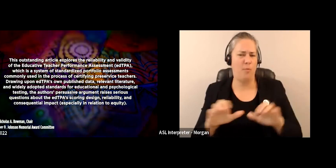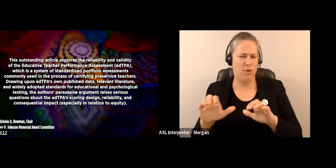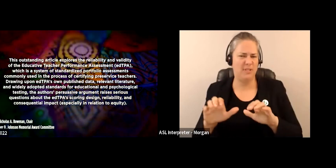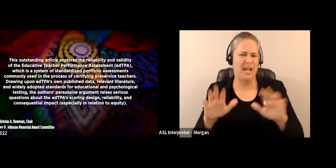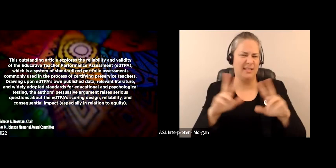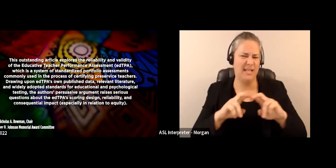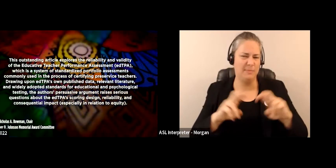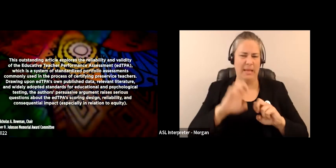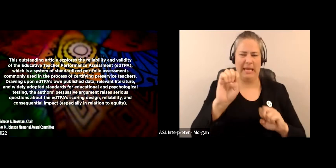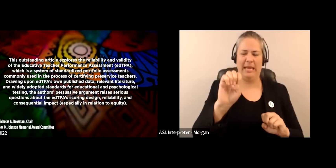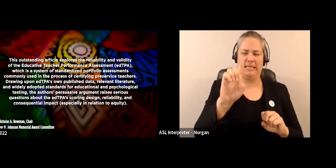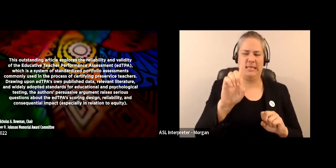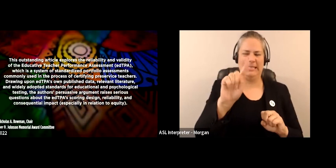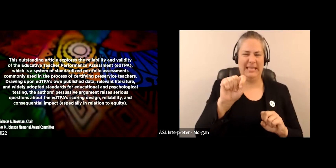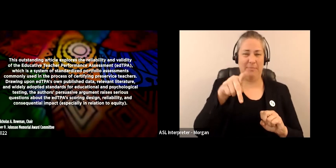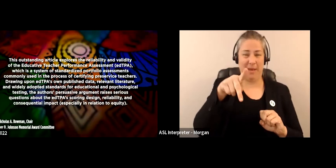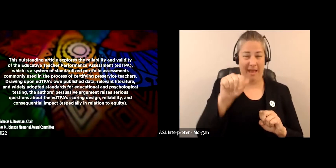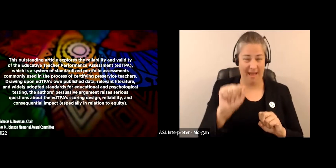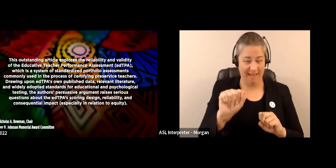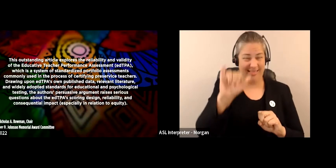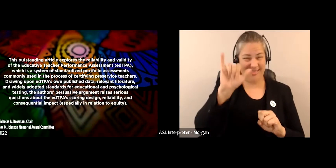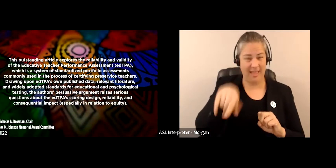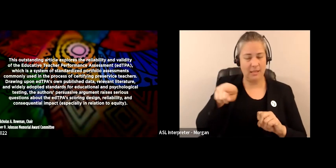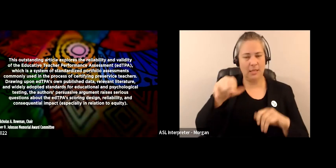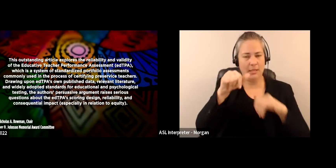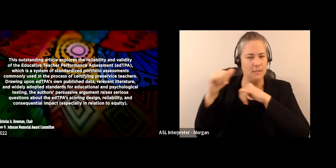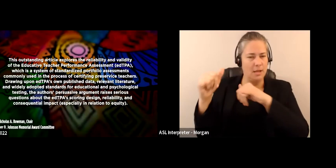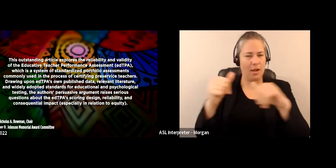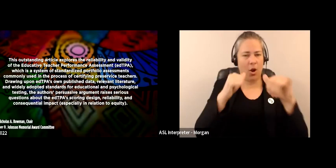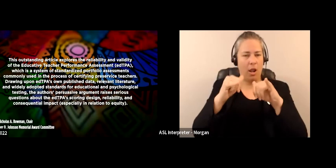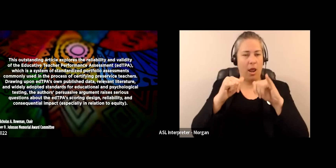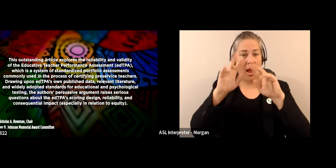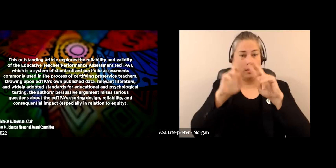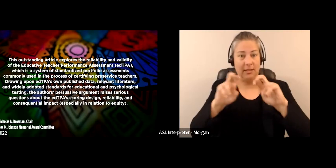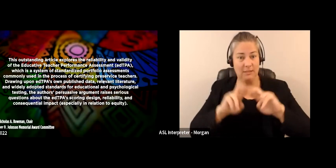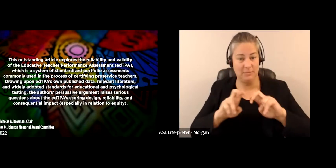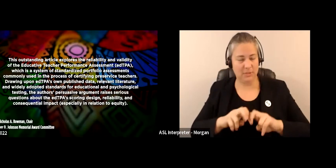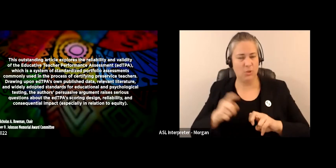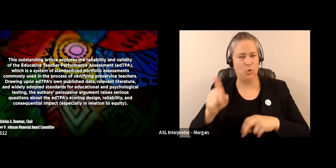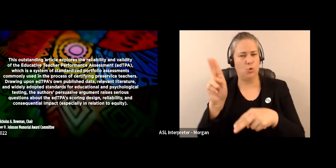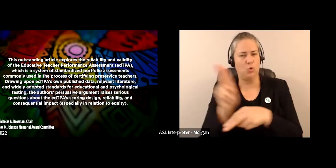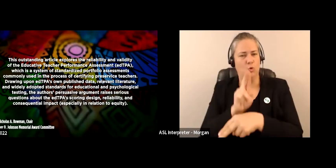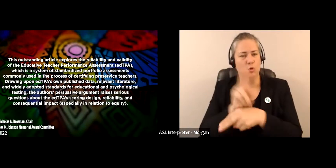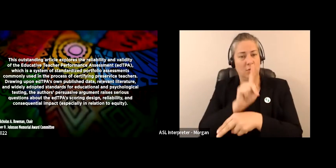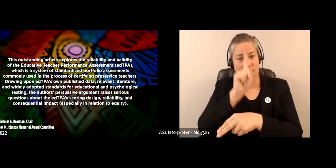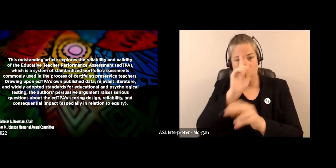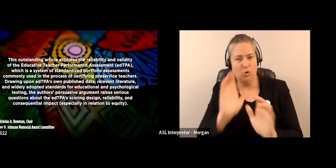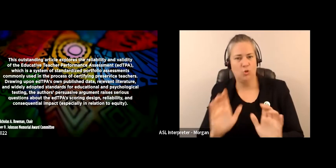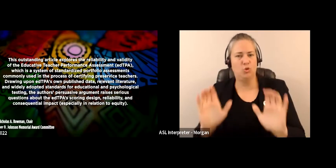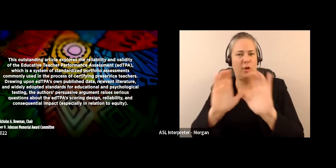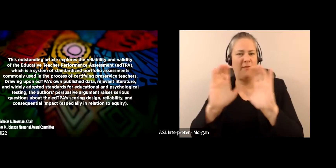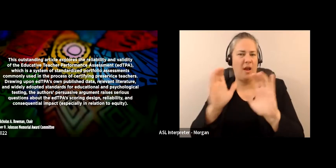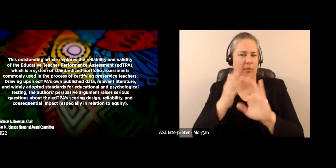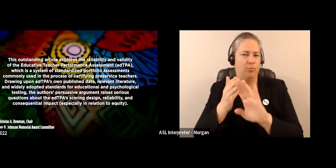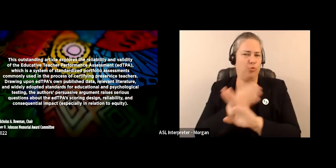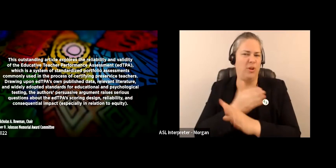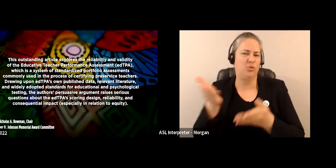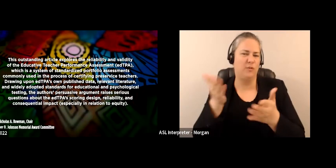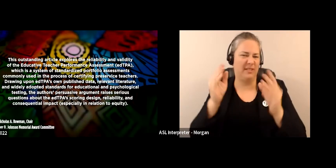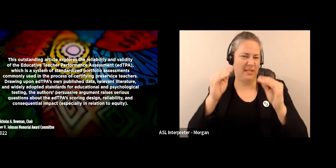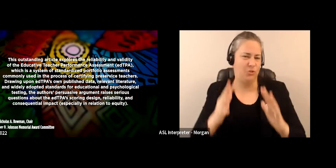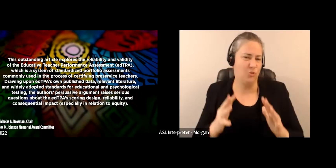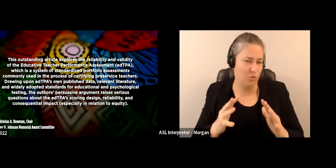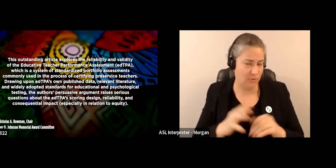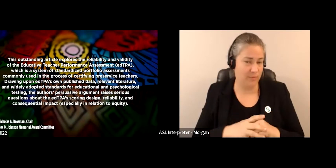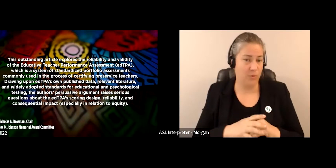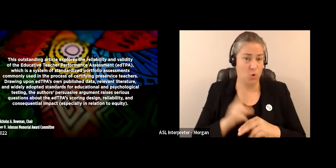EdTPA, which is a system of standardized portfolio assessments commonly used in the process of certifying pre-service teachers. Drawing